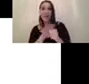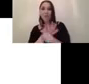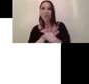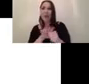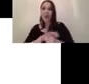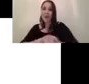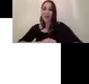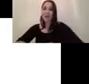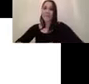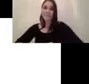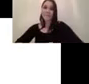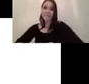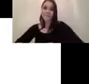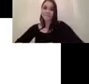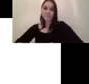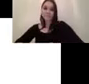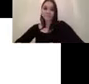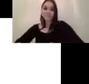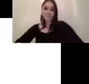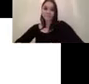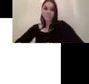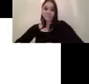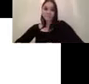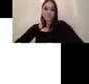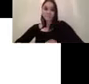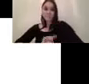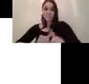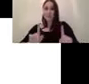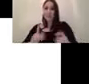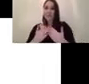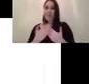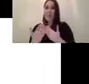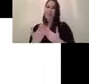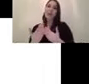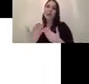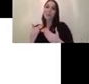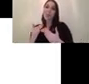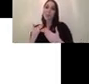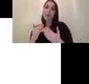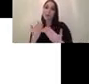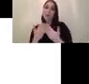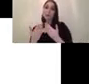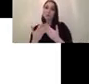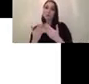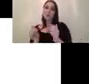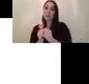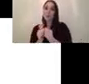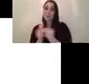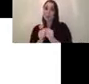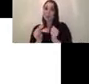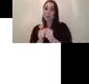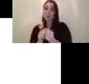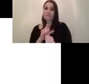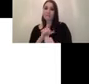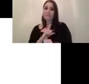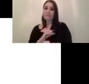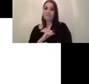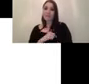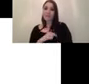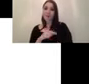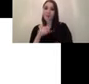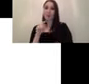the transformer might be more suitable for lower level vision tasks like super resolution, DRAM,